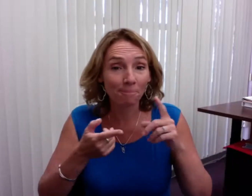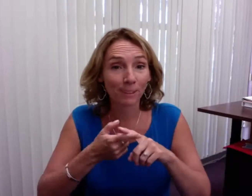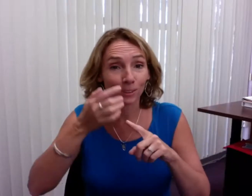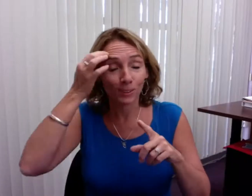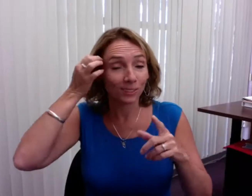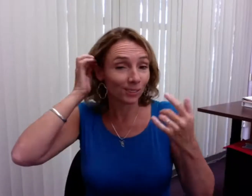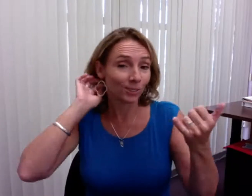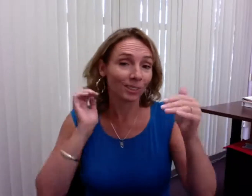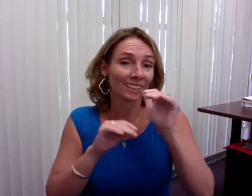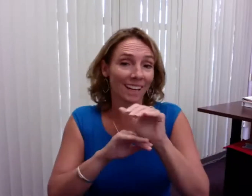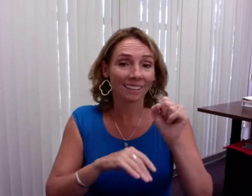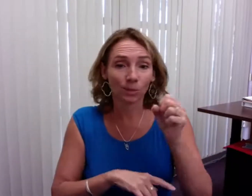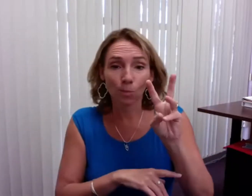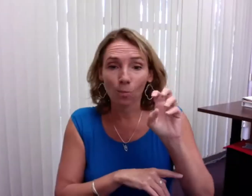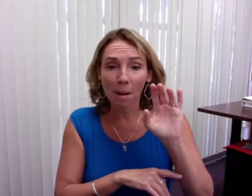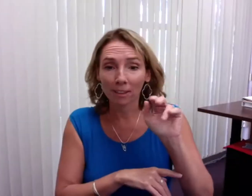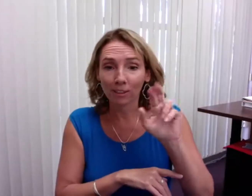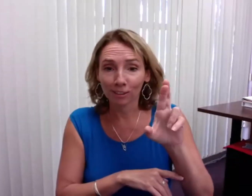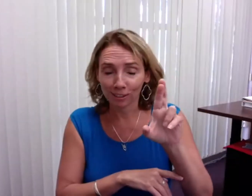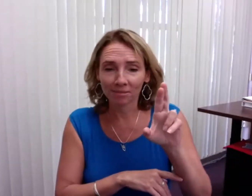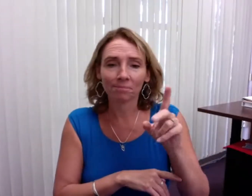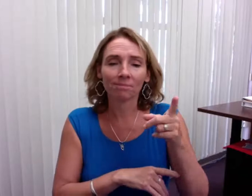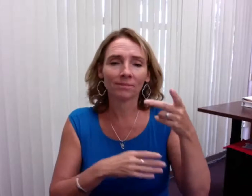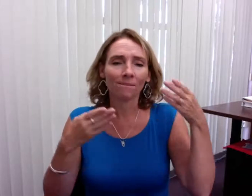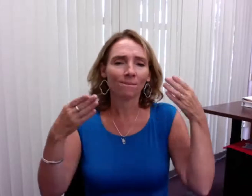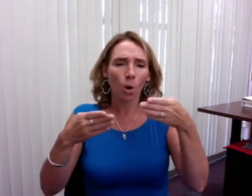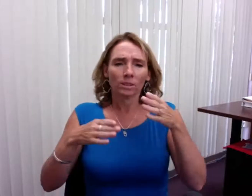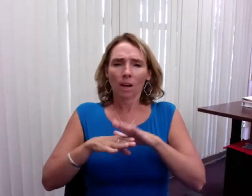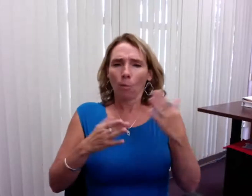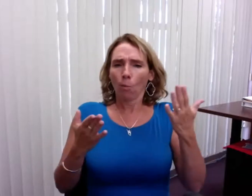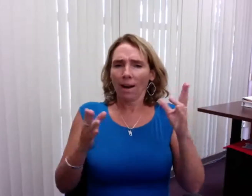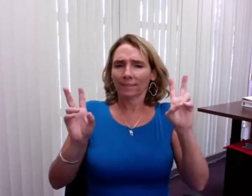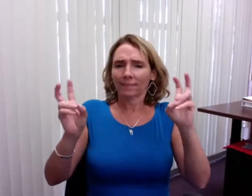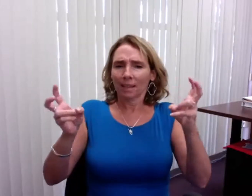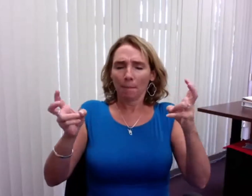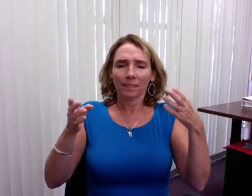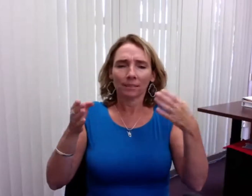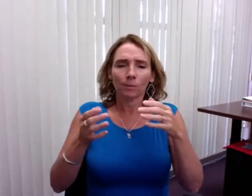Okay, hello everyone. Welcome. Welcome to this webinar.